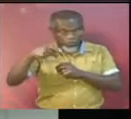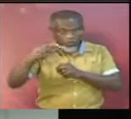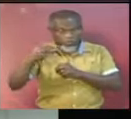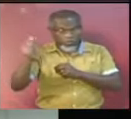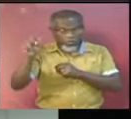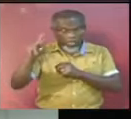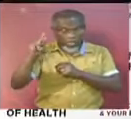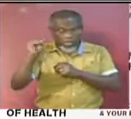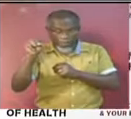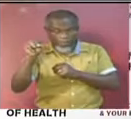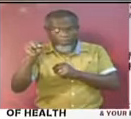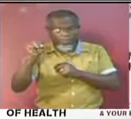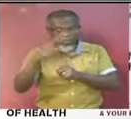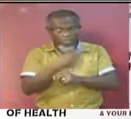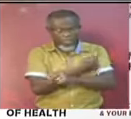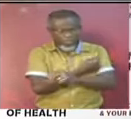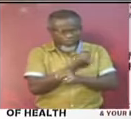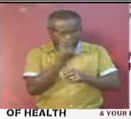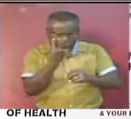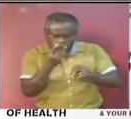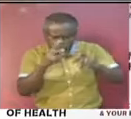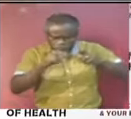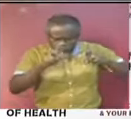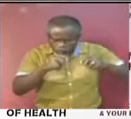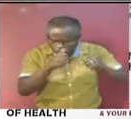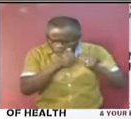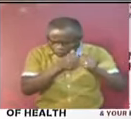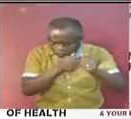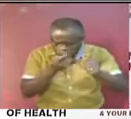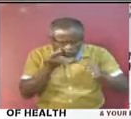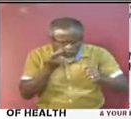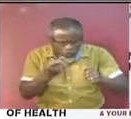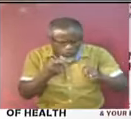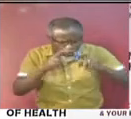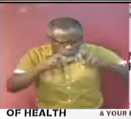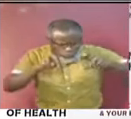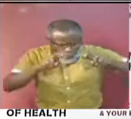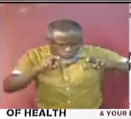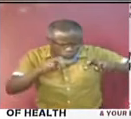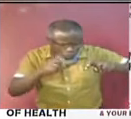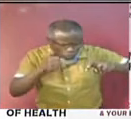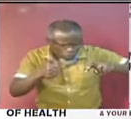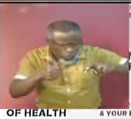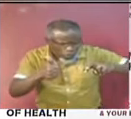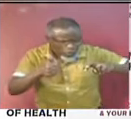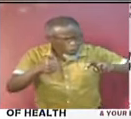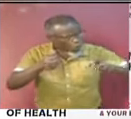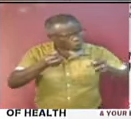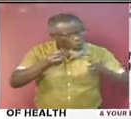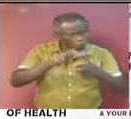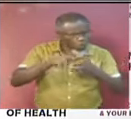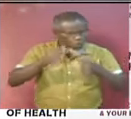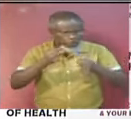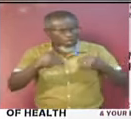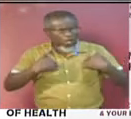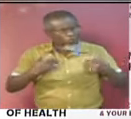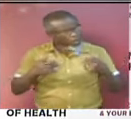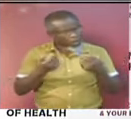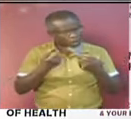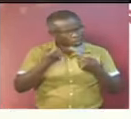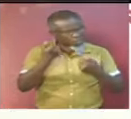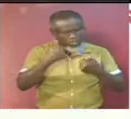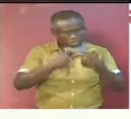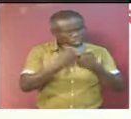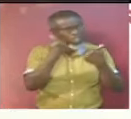you. Okay, thank you for the two questions. That is a ruling bit of scientific